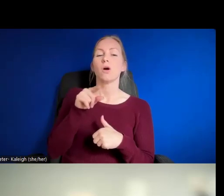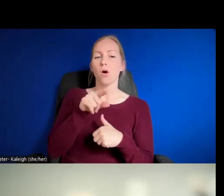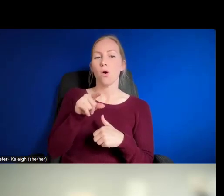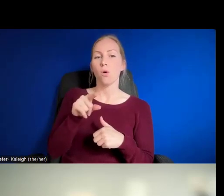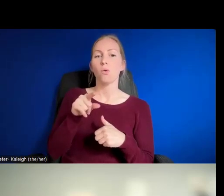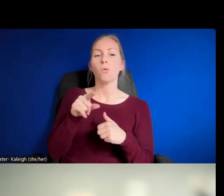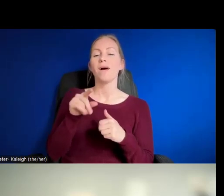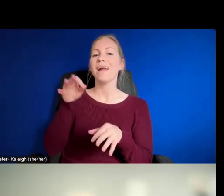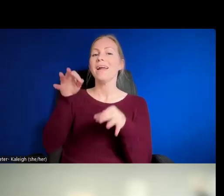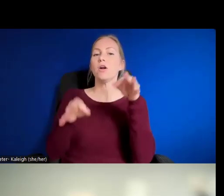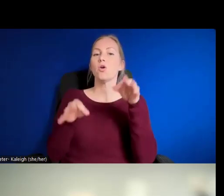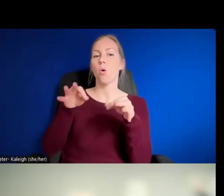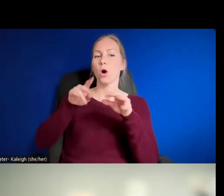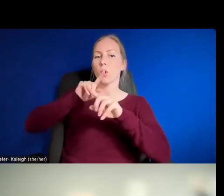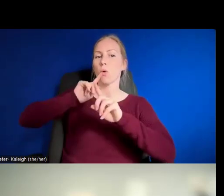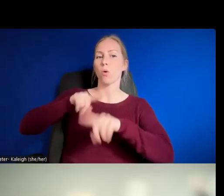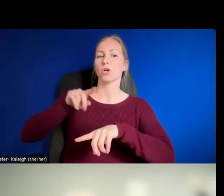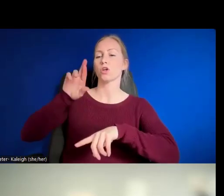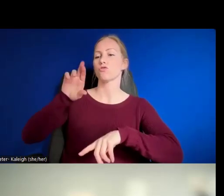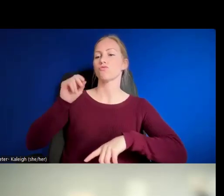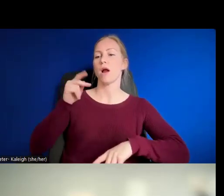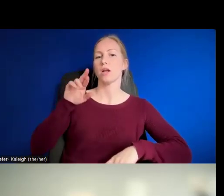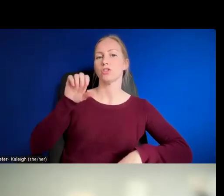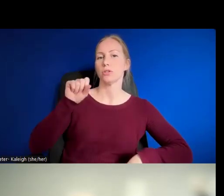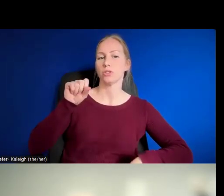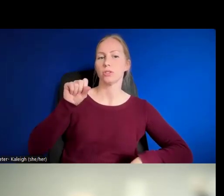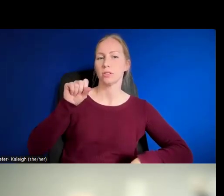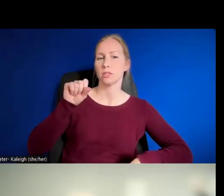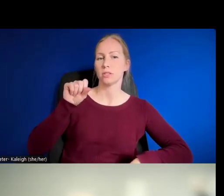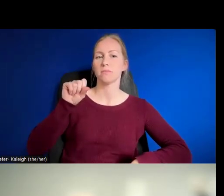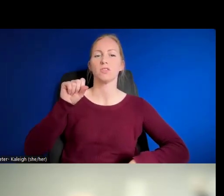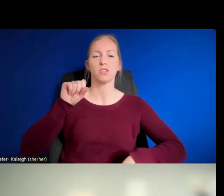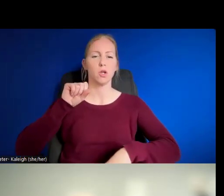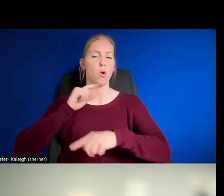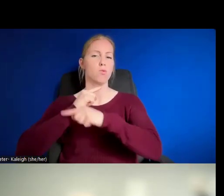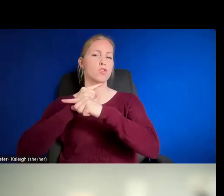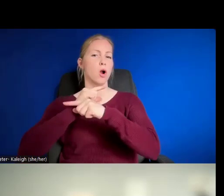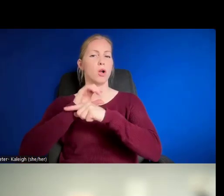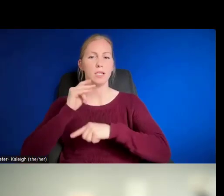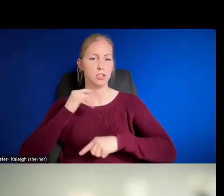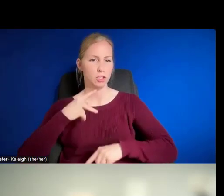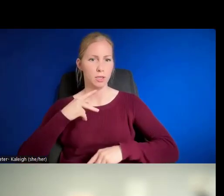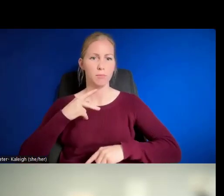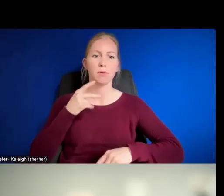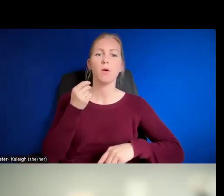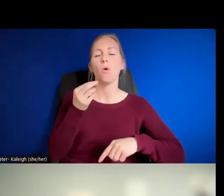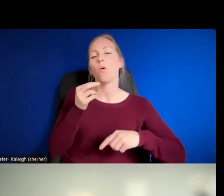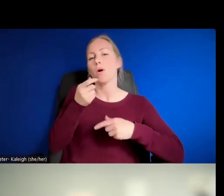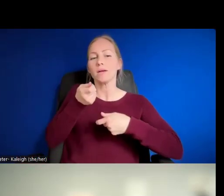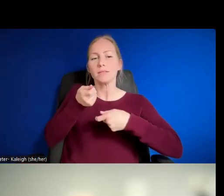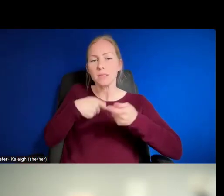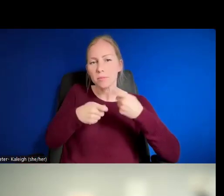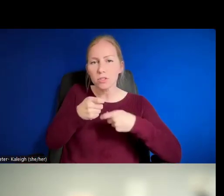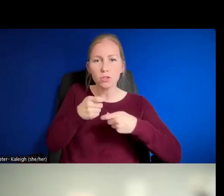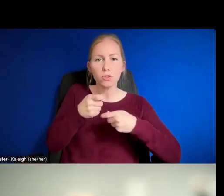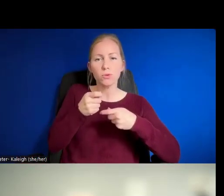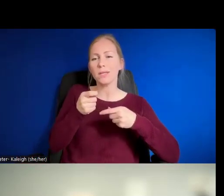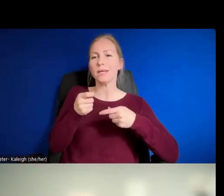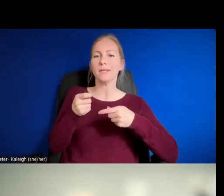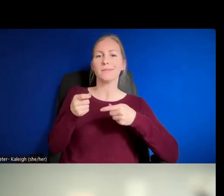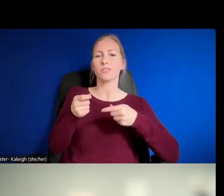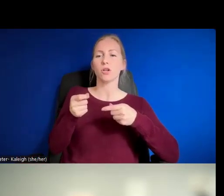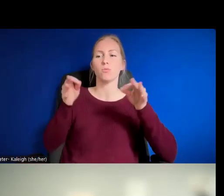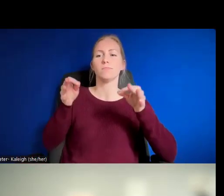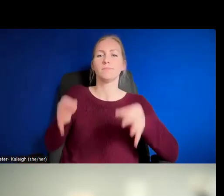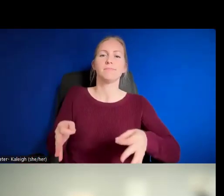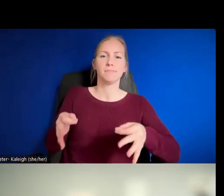a court-ordered Rogers guardianship or a substituted judgment decision. This